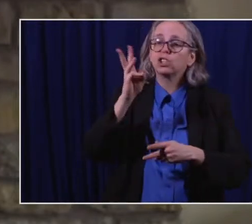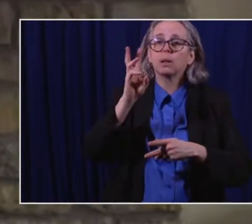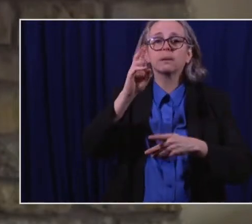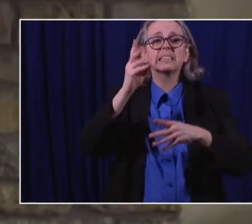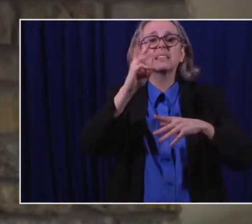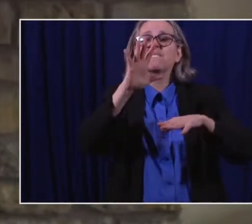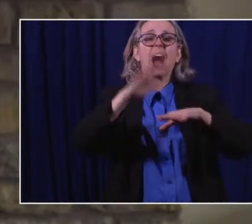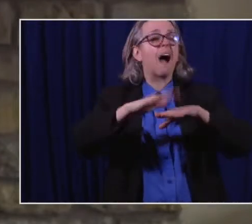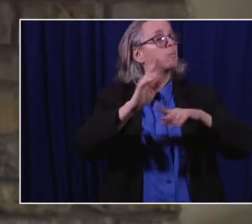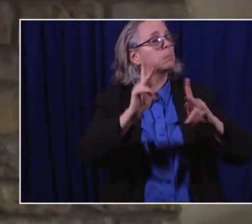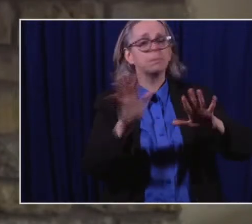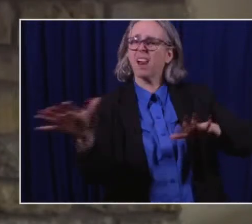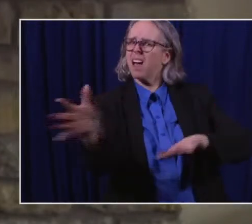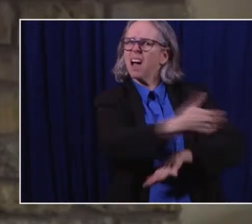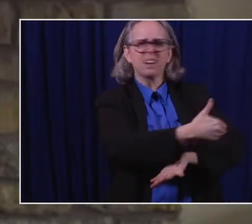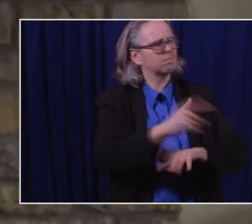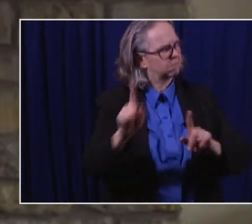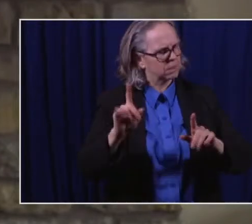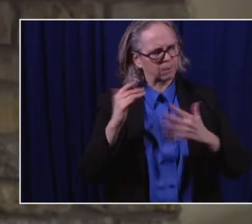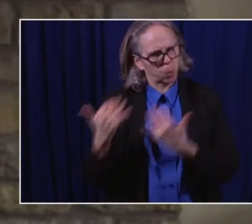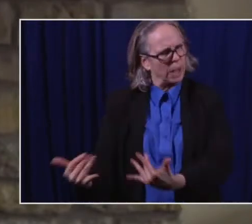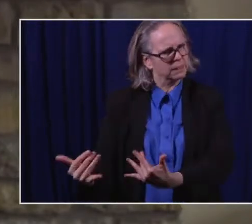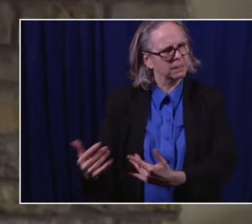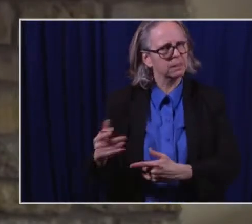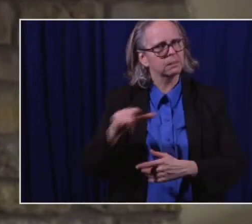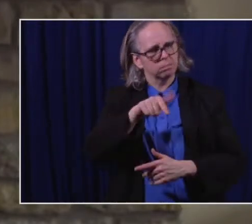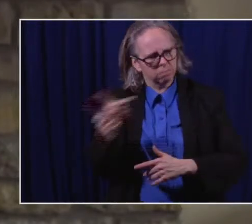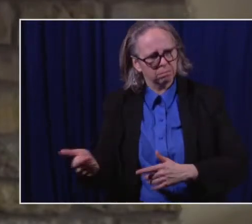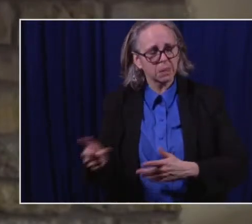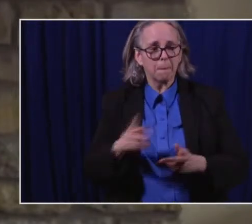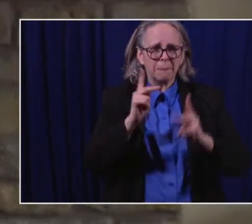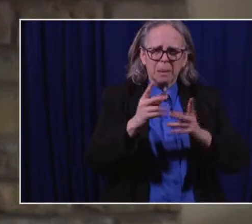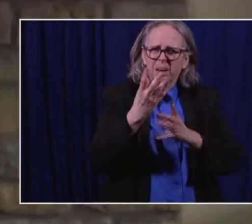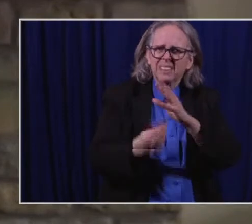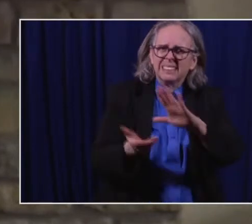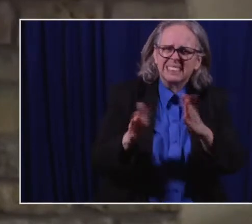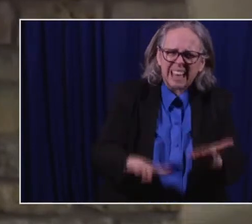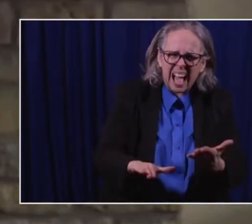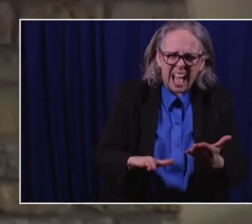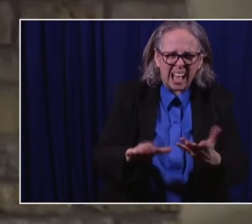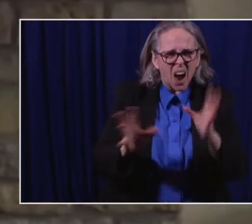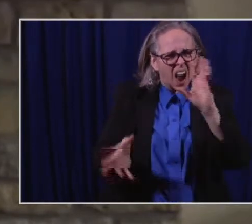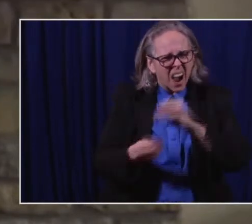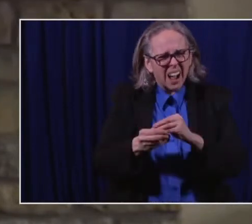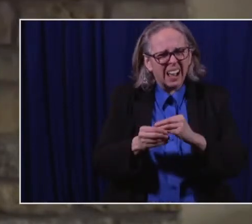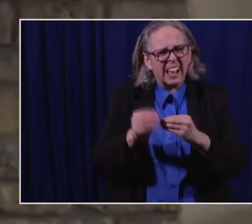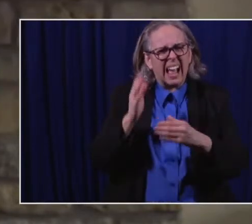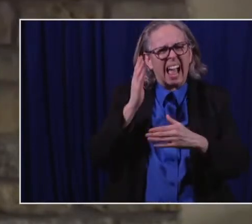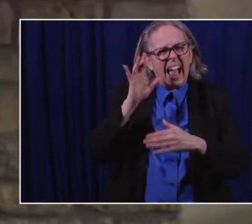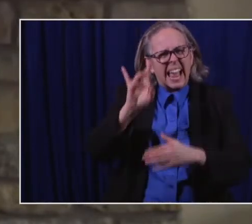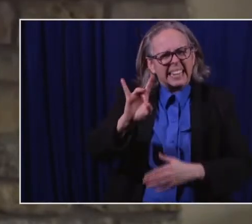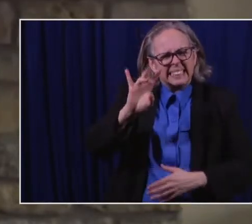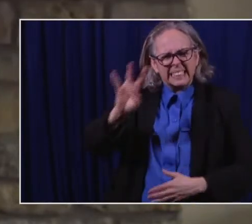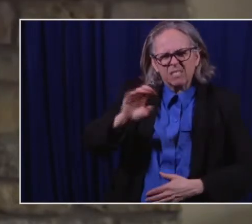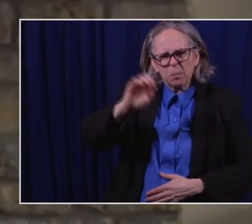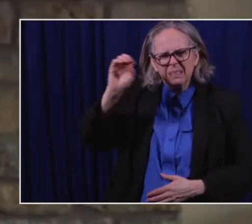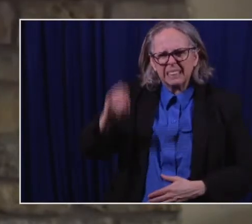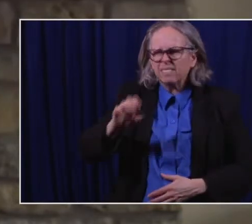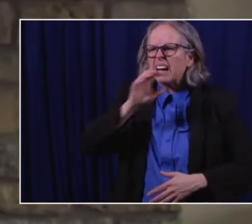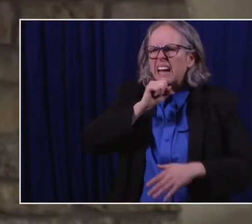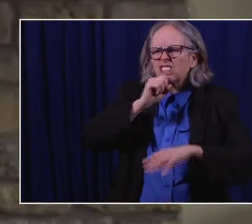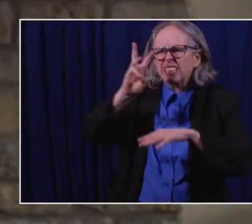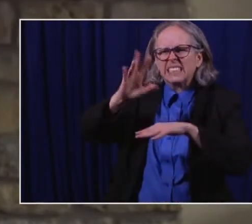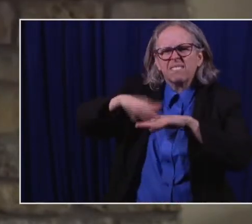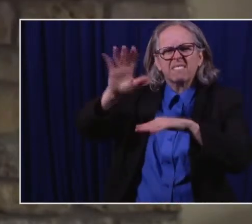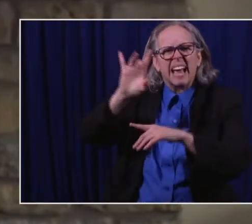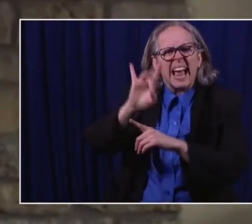of the people in Ohio who have died of COVID have been 65 years of age or older. The other thing that we're seeing some